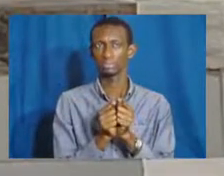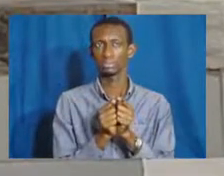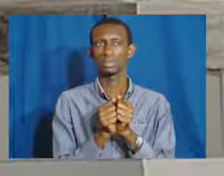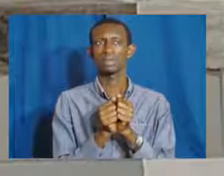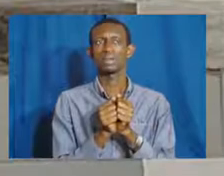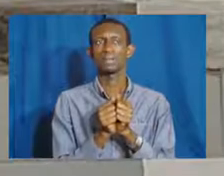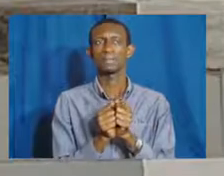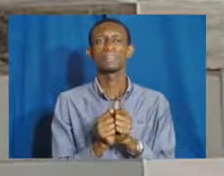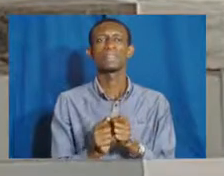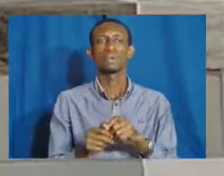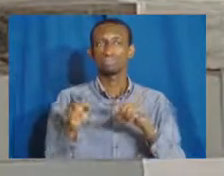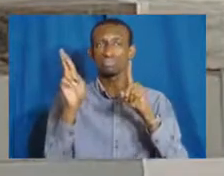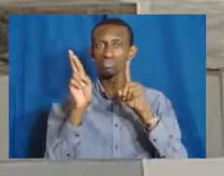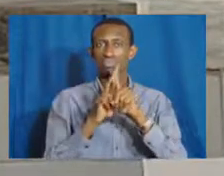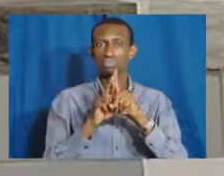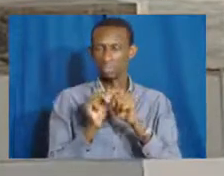is the set of real numbers.